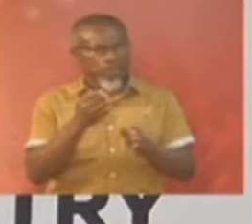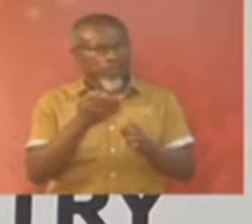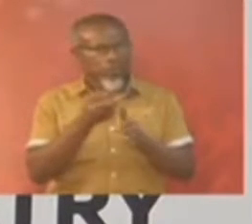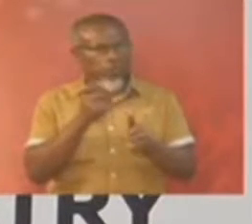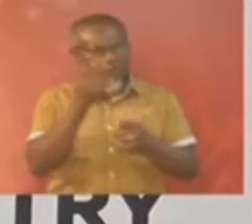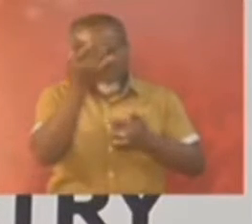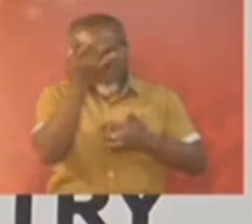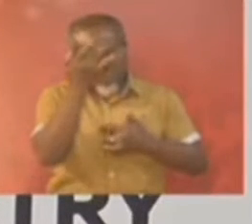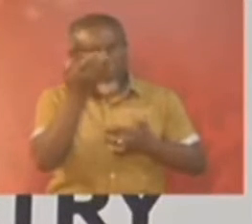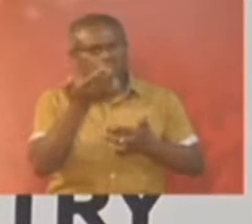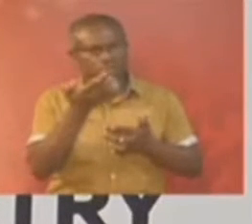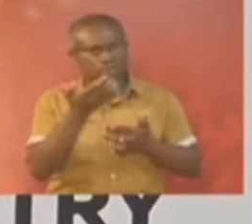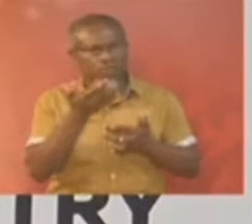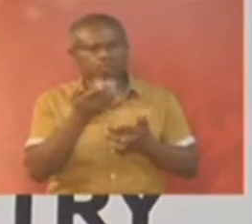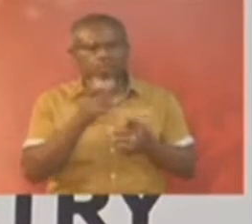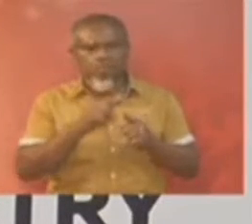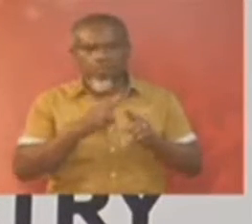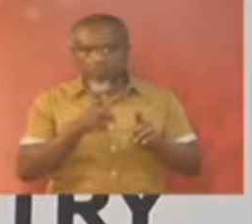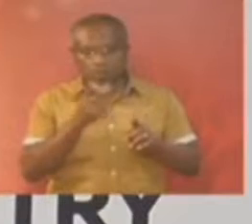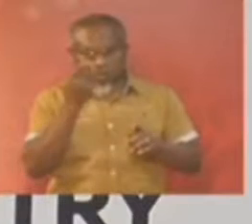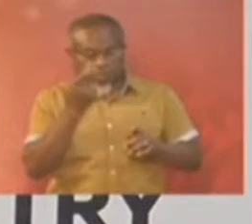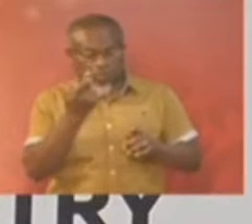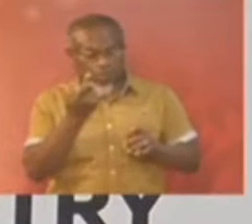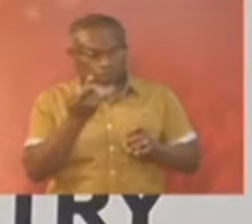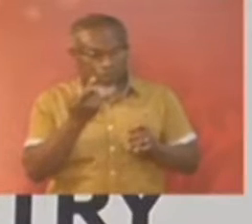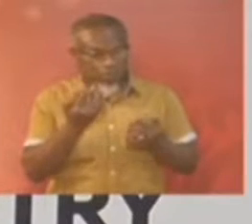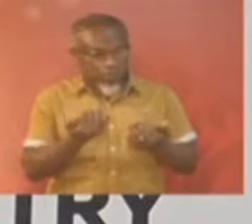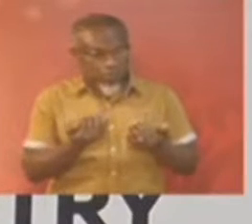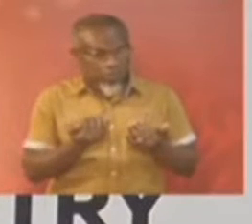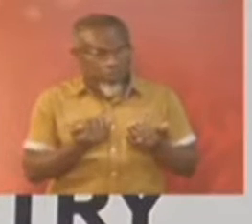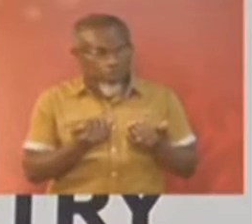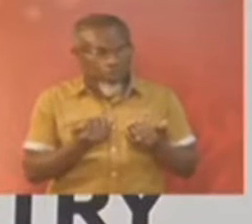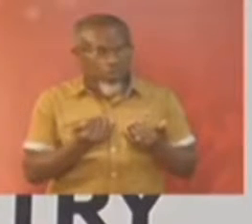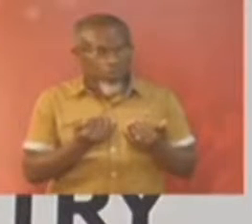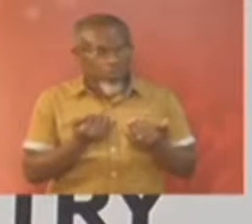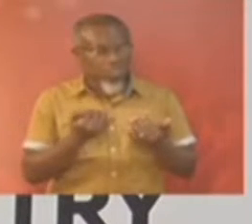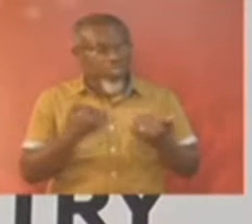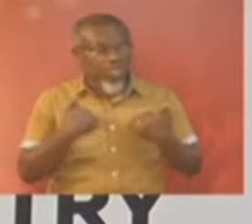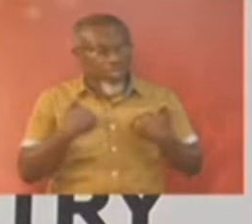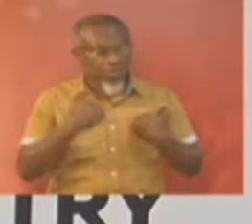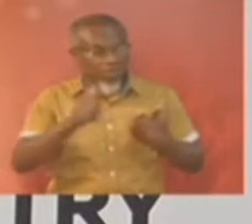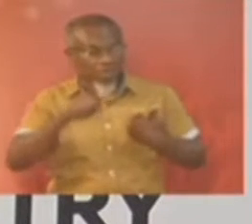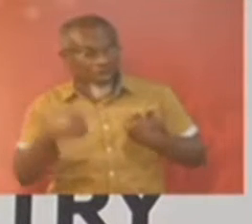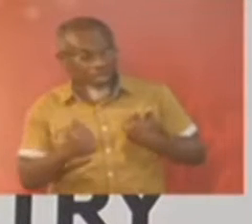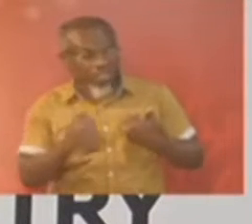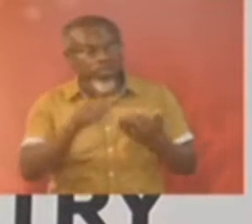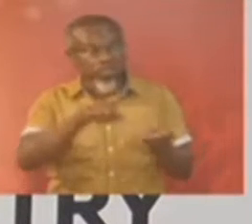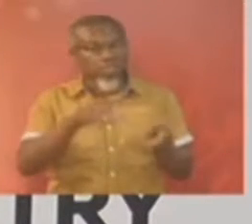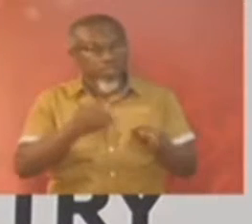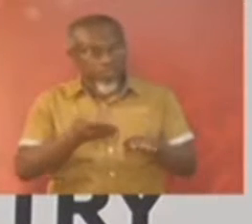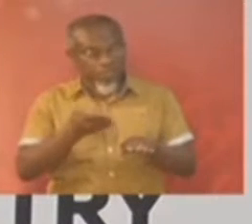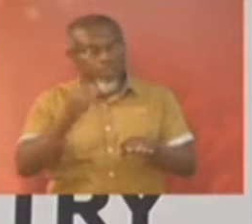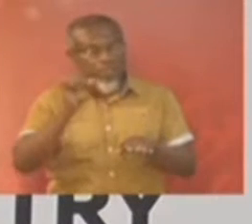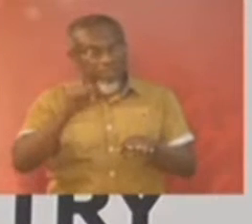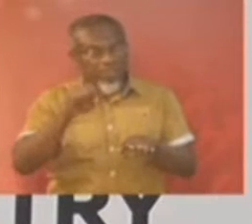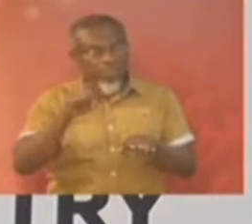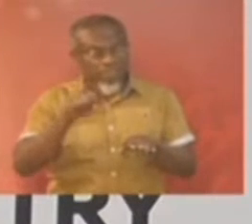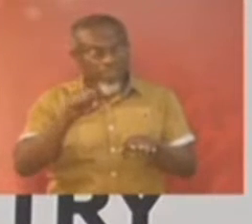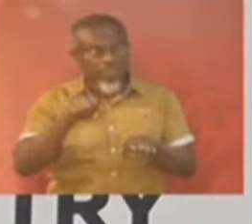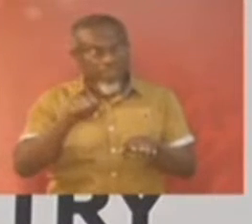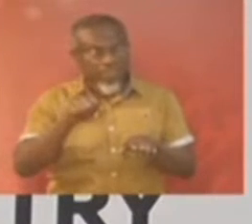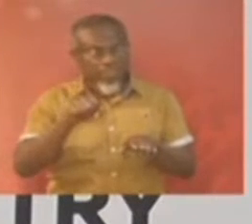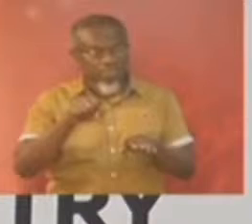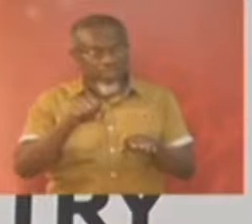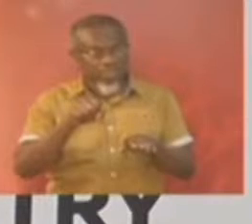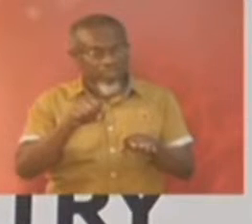The issue that we are seeing is, of course, we are having unwanted deaths, and we will do everything in our power from a health perspective to prevent that from